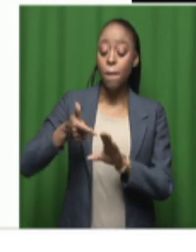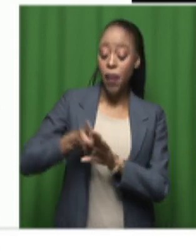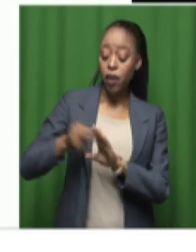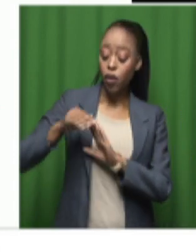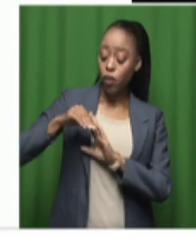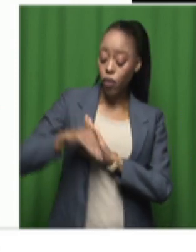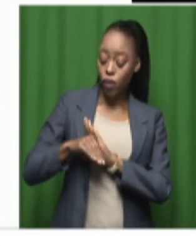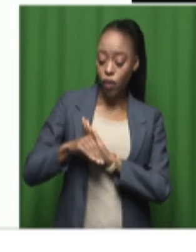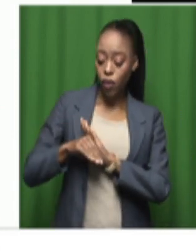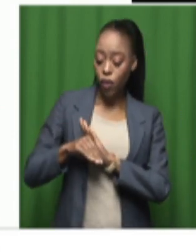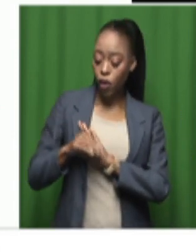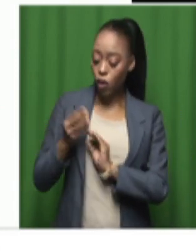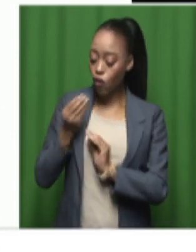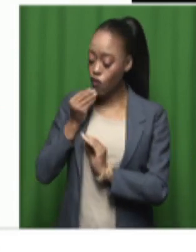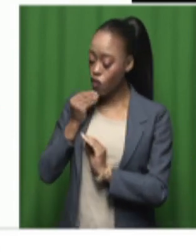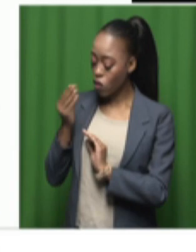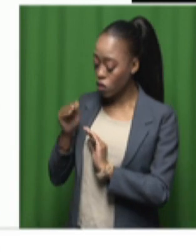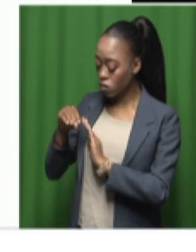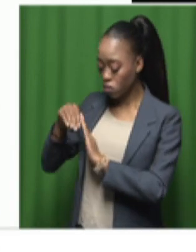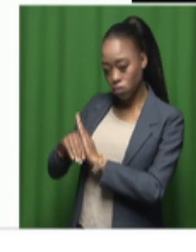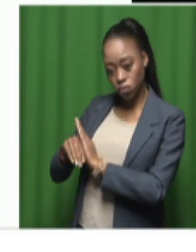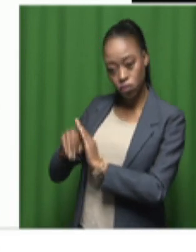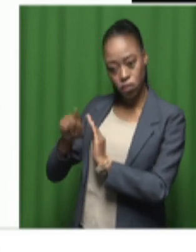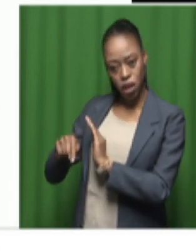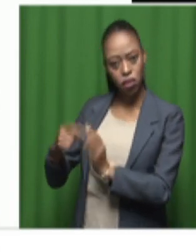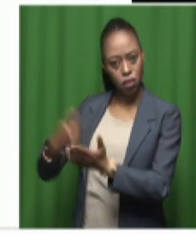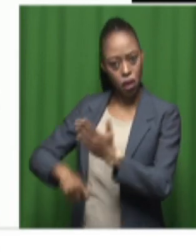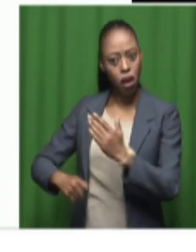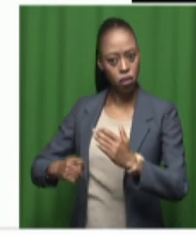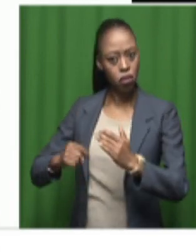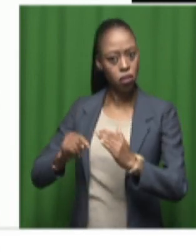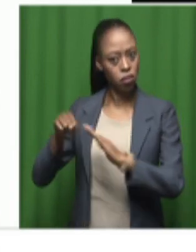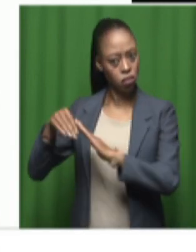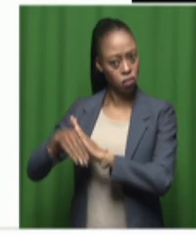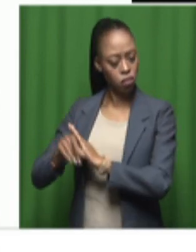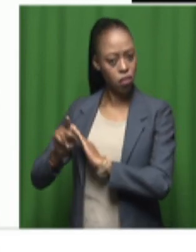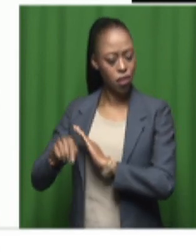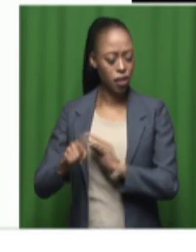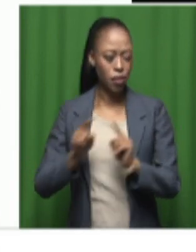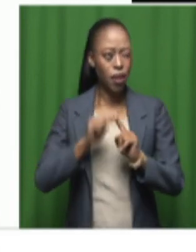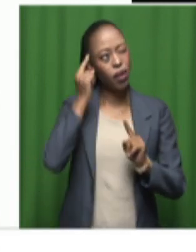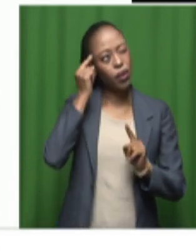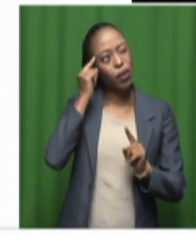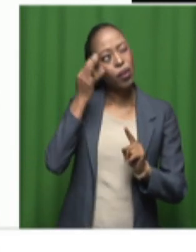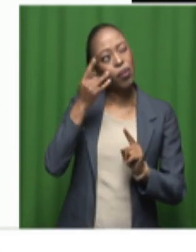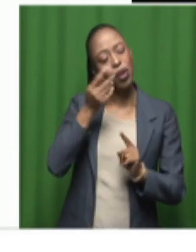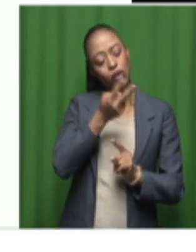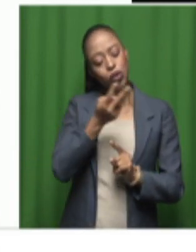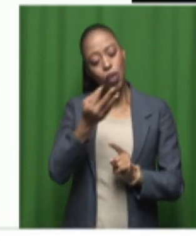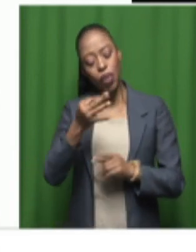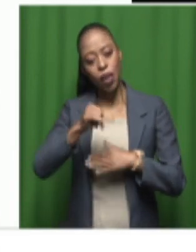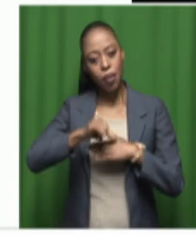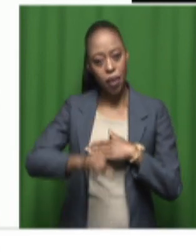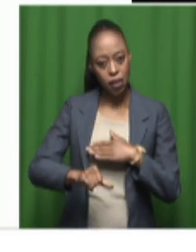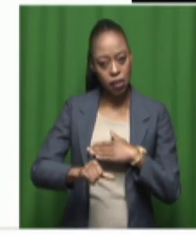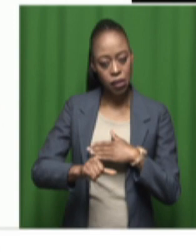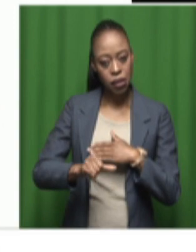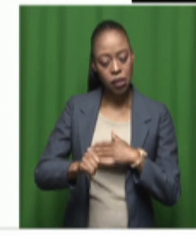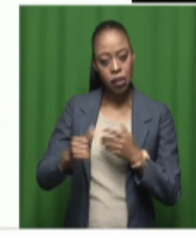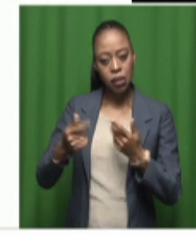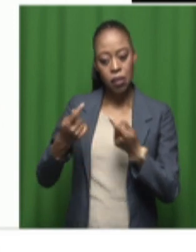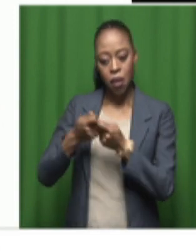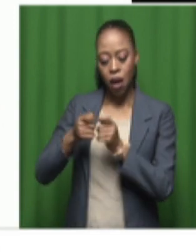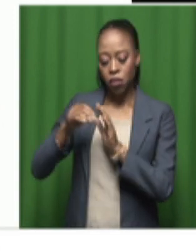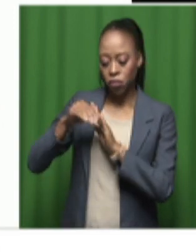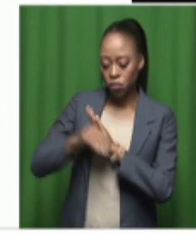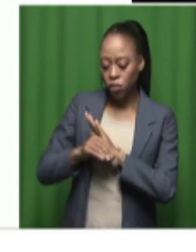be a corresponding decrease in prices. Now, we know that it takes about 2 to 3 months for that prices to be